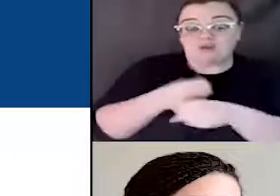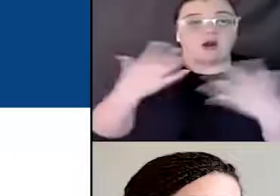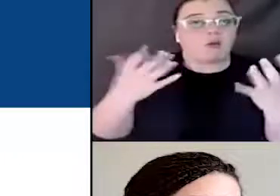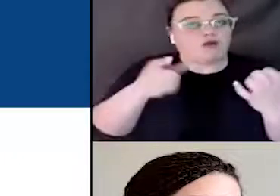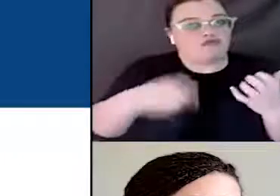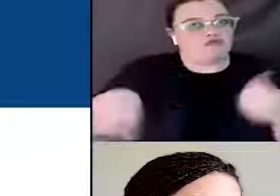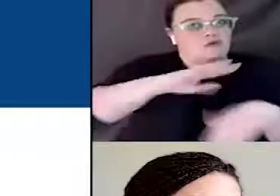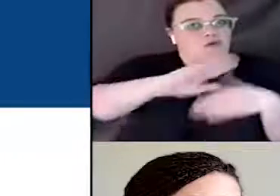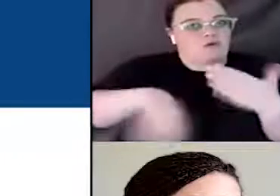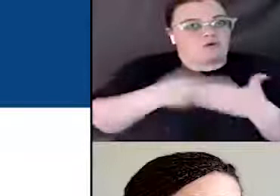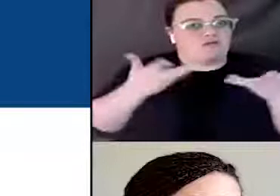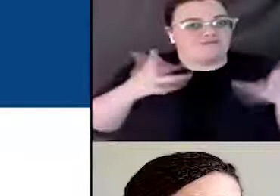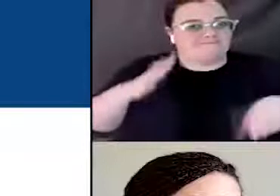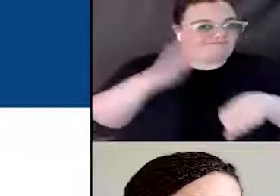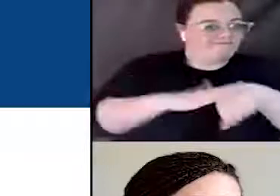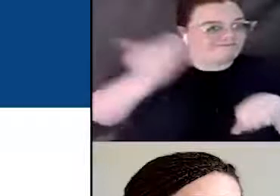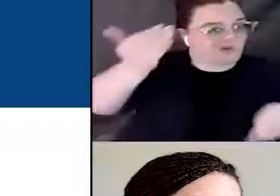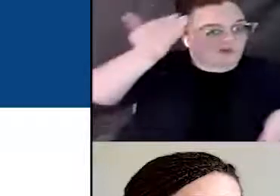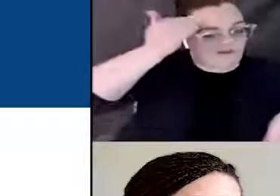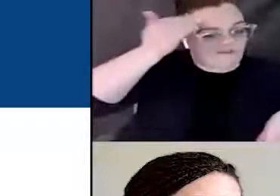if they're accepted, and